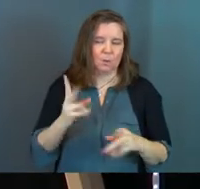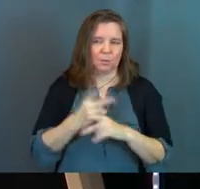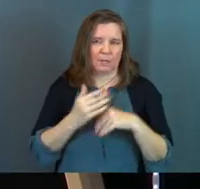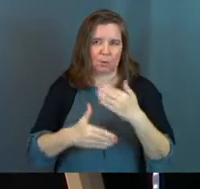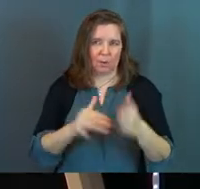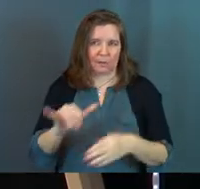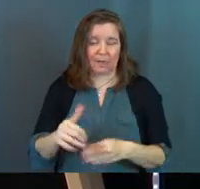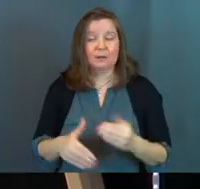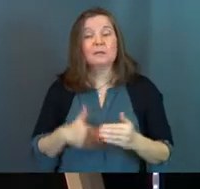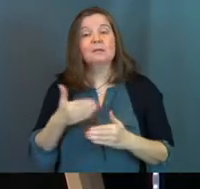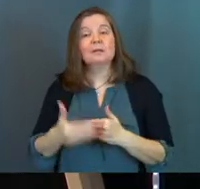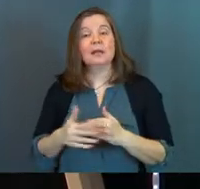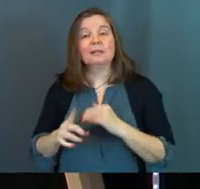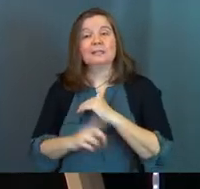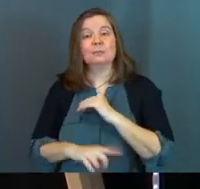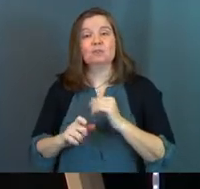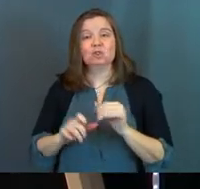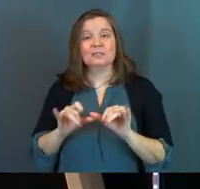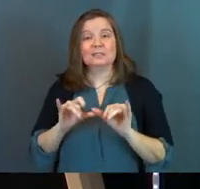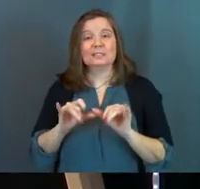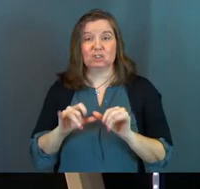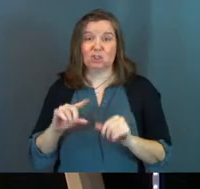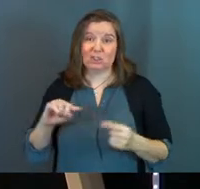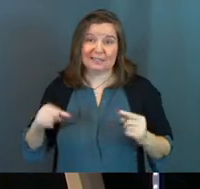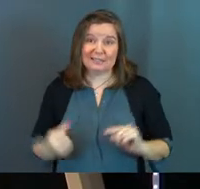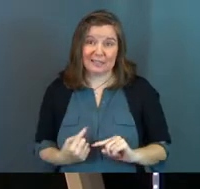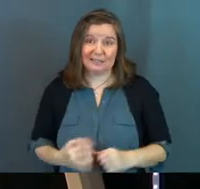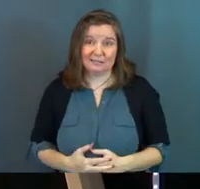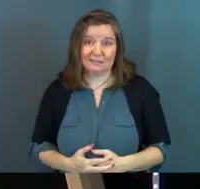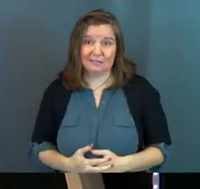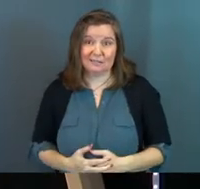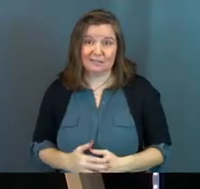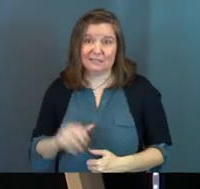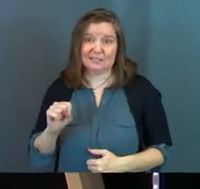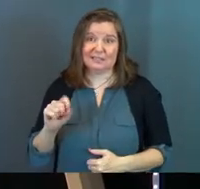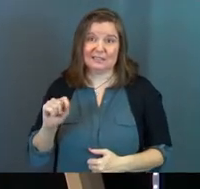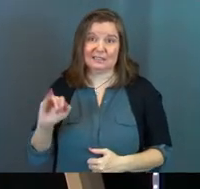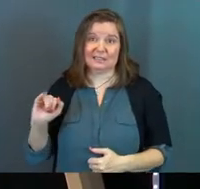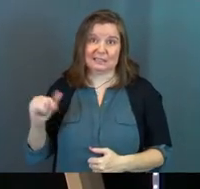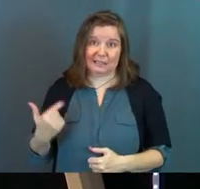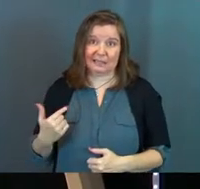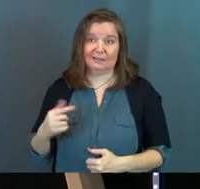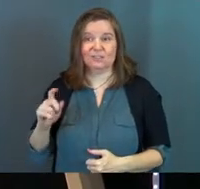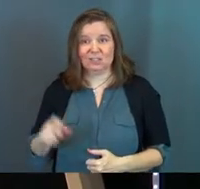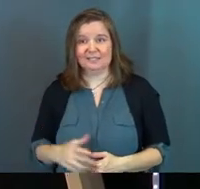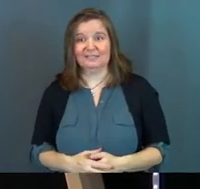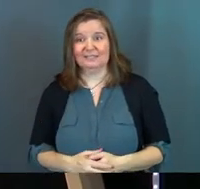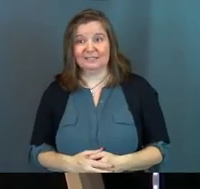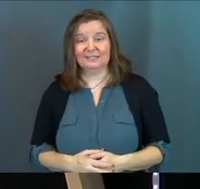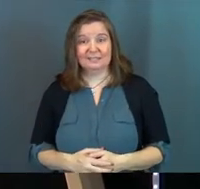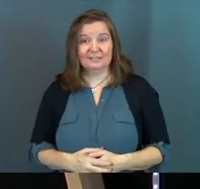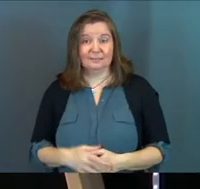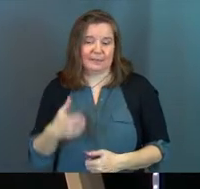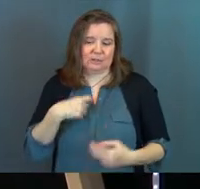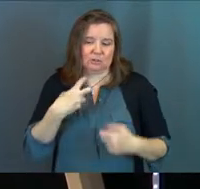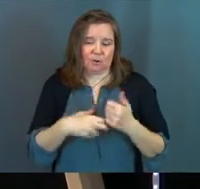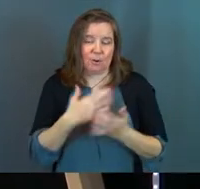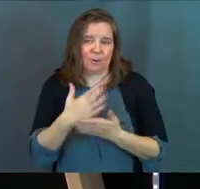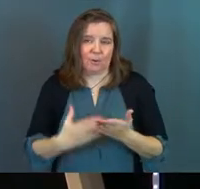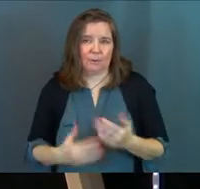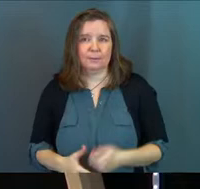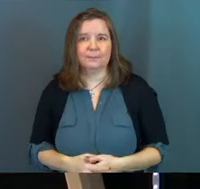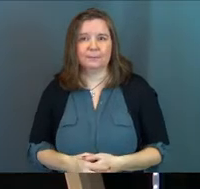keep going on that. Next, discipline should sting. Say sting. Sting. This is the hard